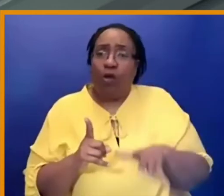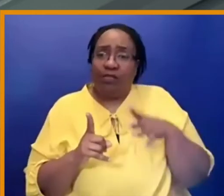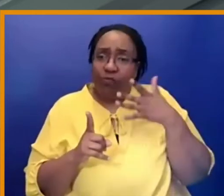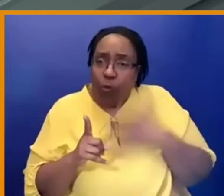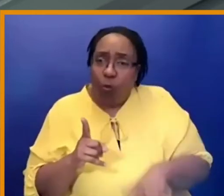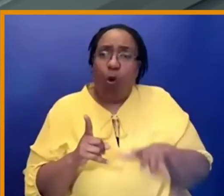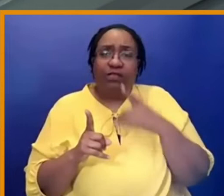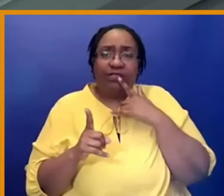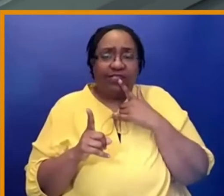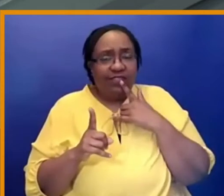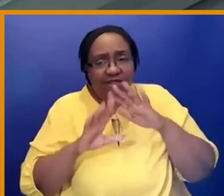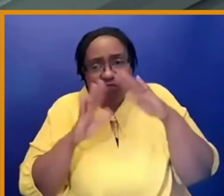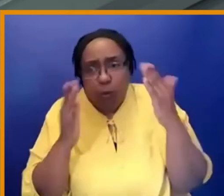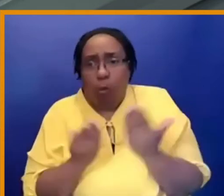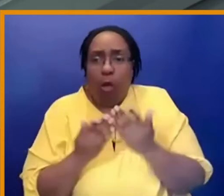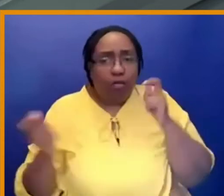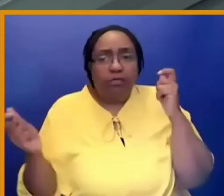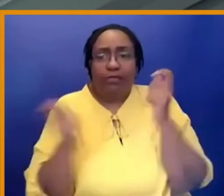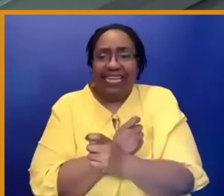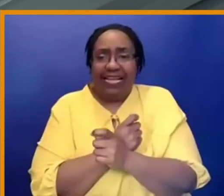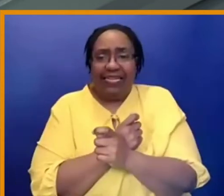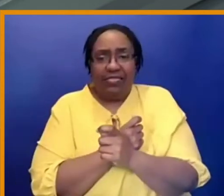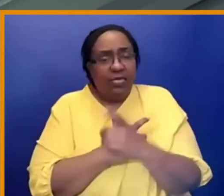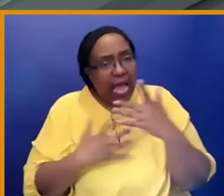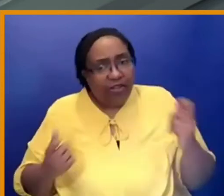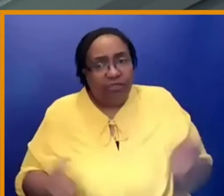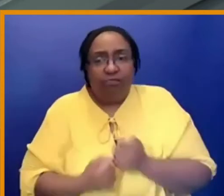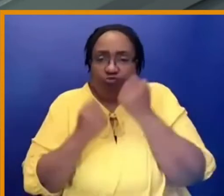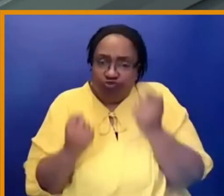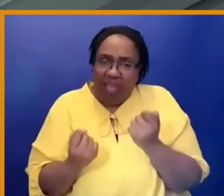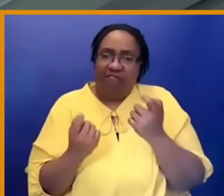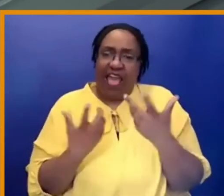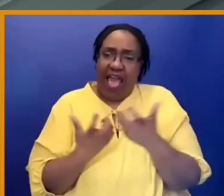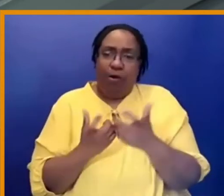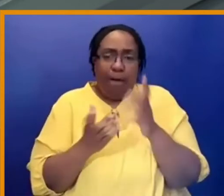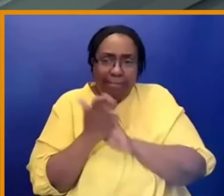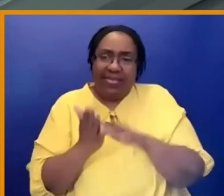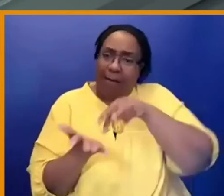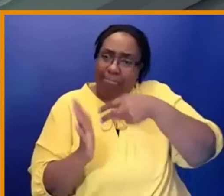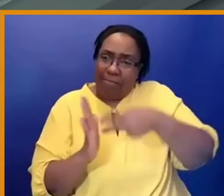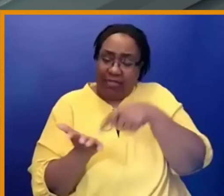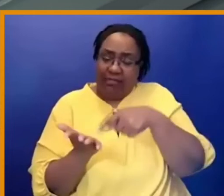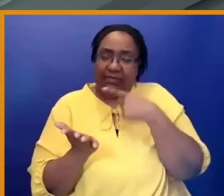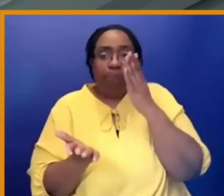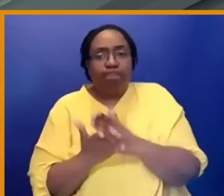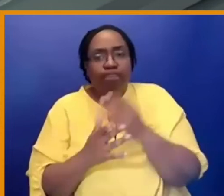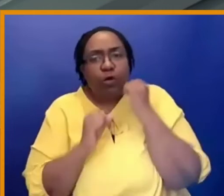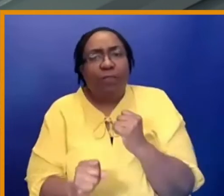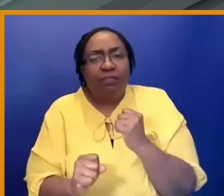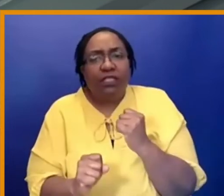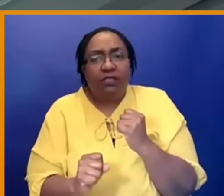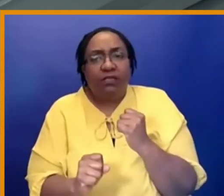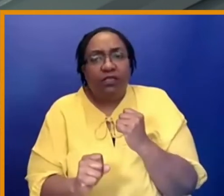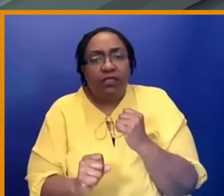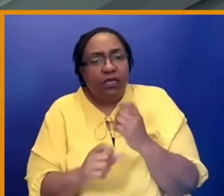nature. And to do that with strength, it needs to have set out a plan to show that it means its own commitments. What does that mean? It's pretty